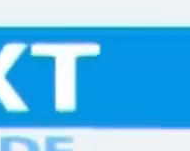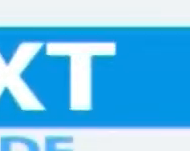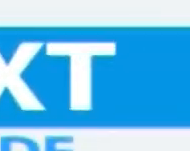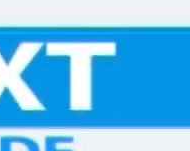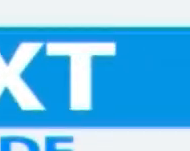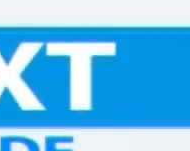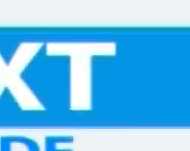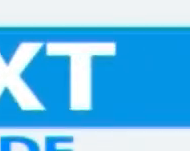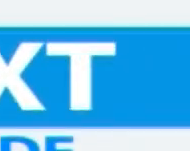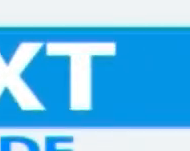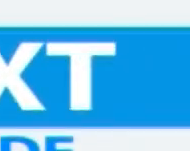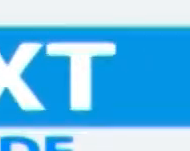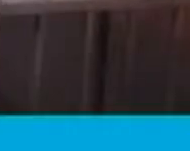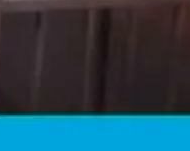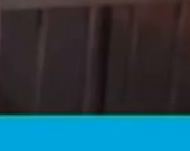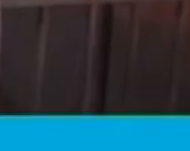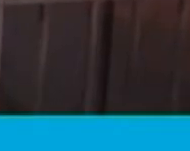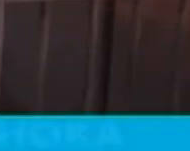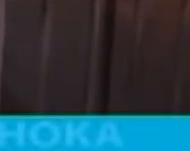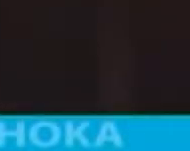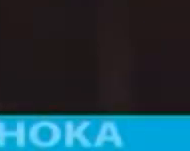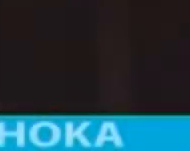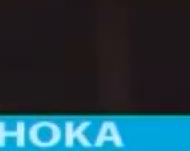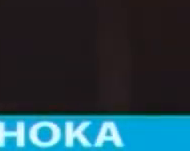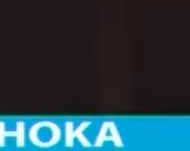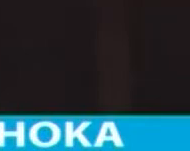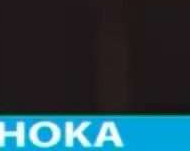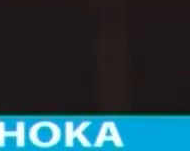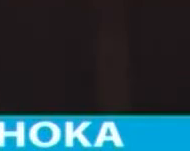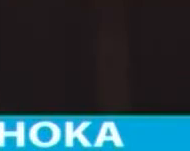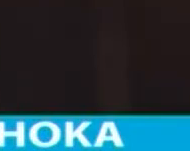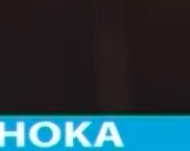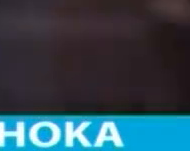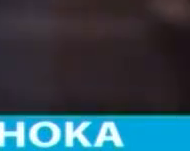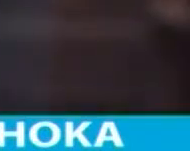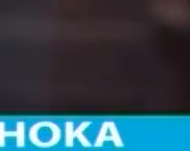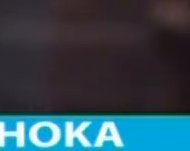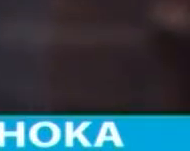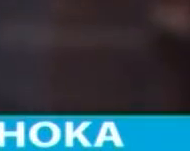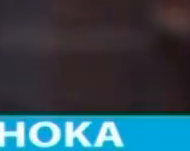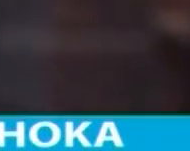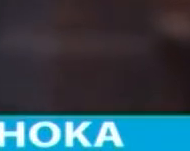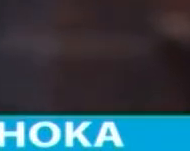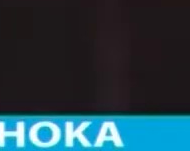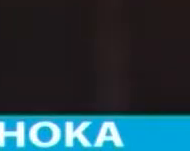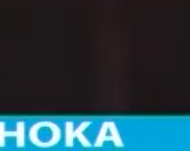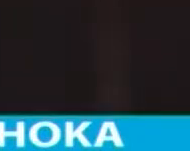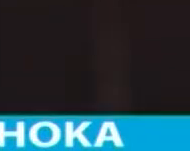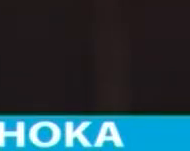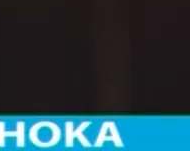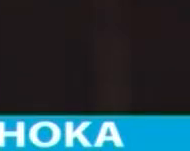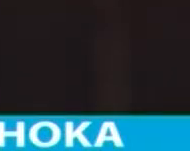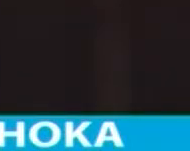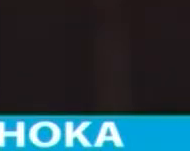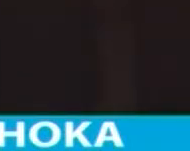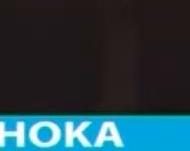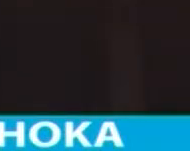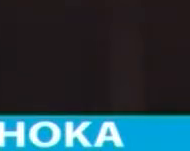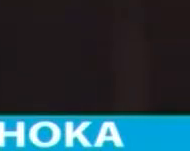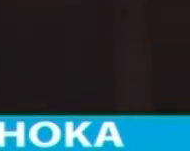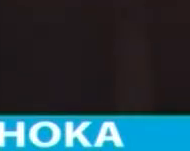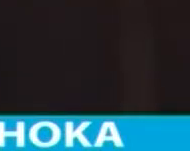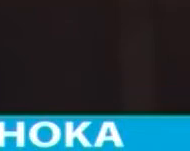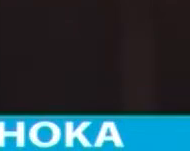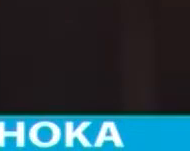episode of Ashoka. I tried to speak out the truth, but your falsity